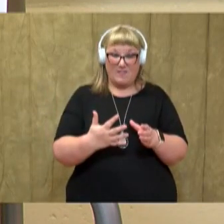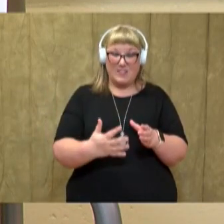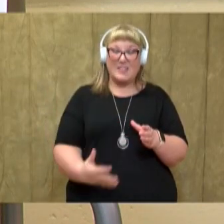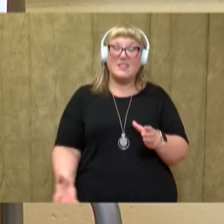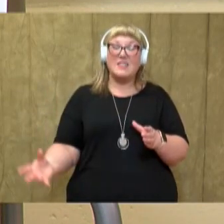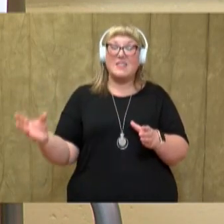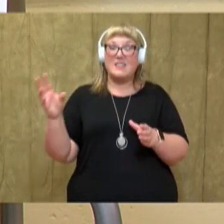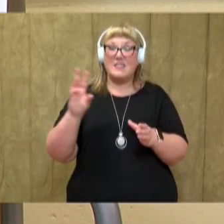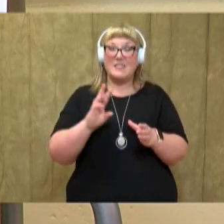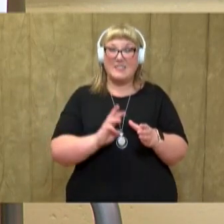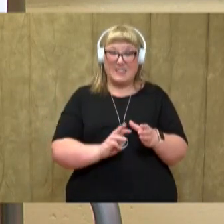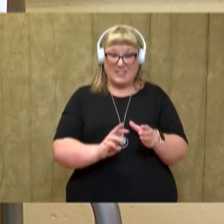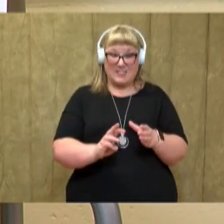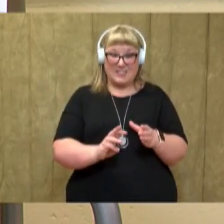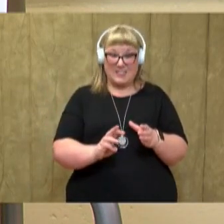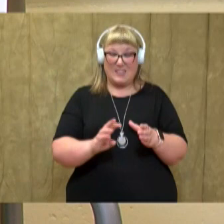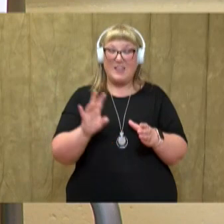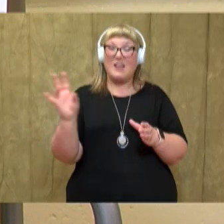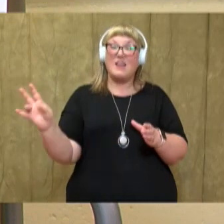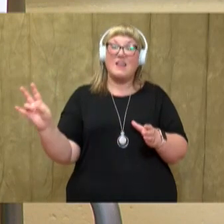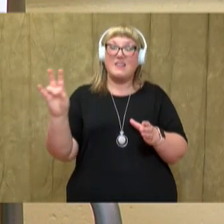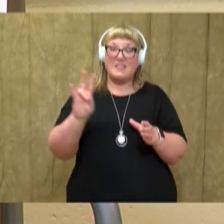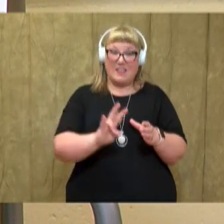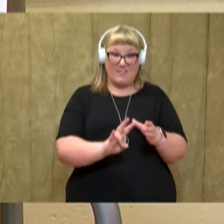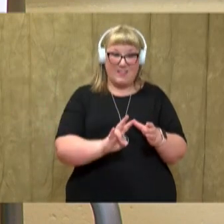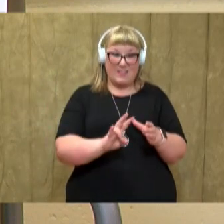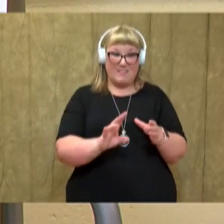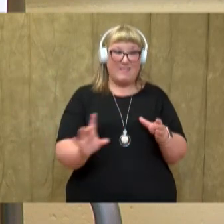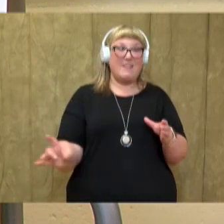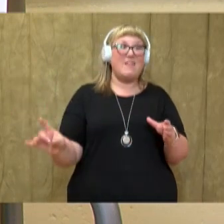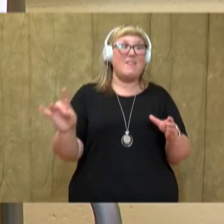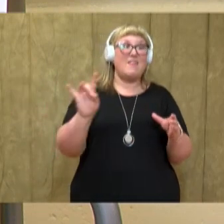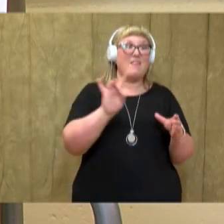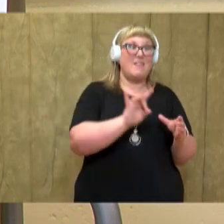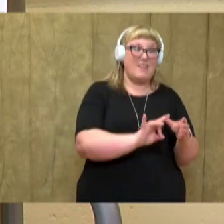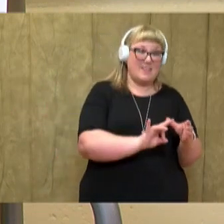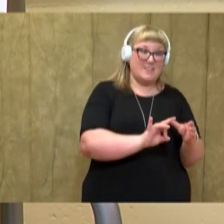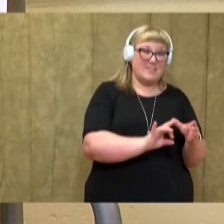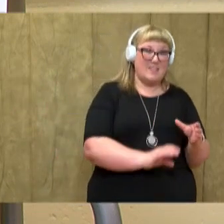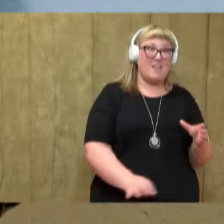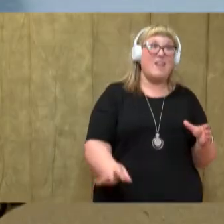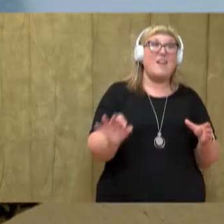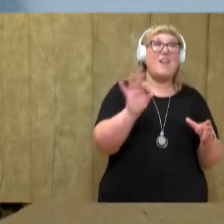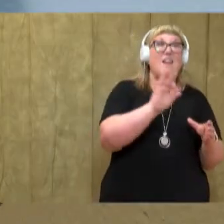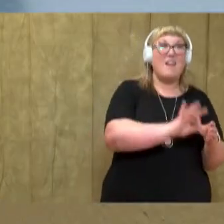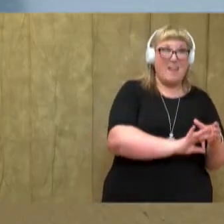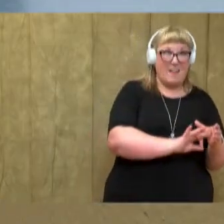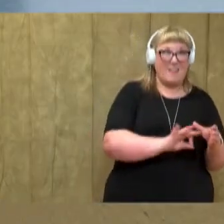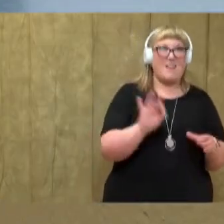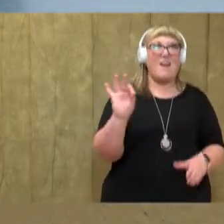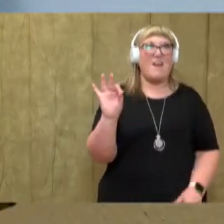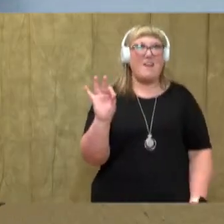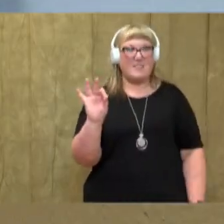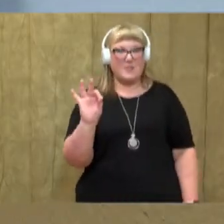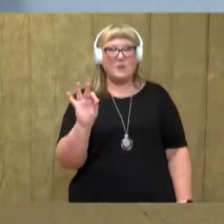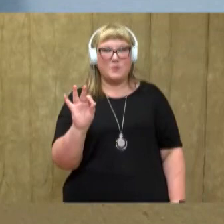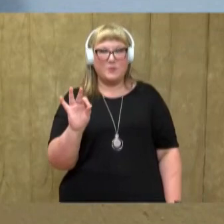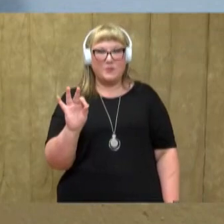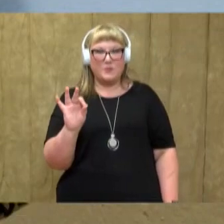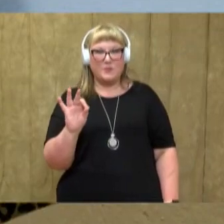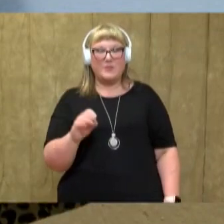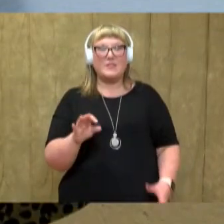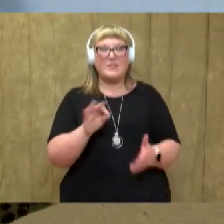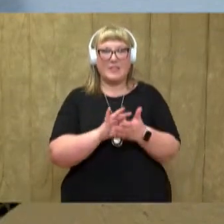5, 6, 7, 8, 9. Awesome. Let's count